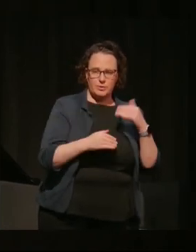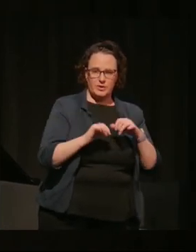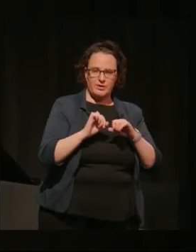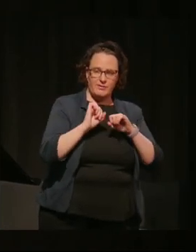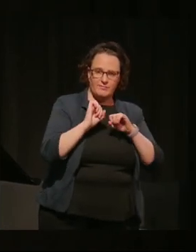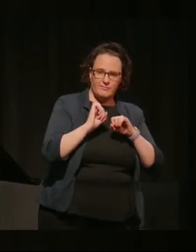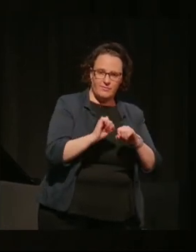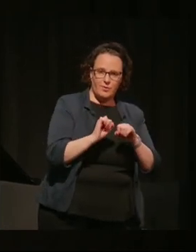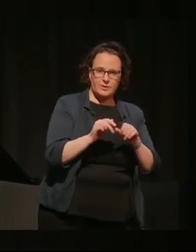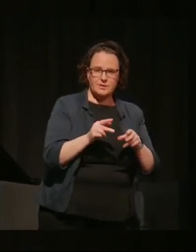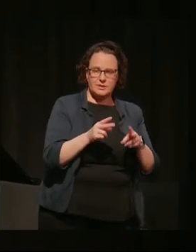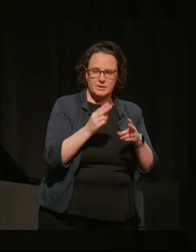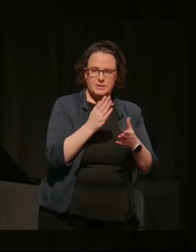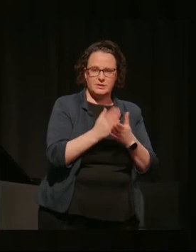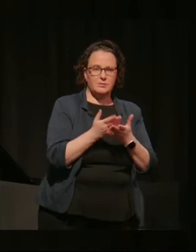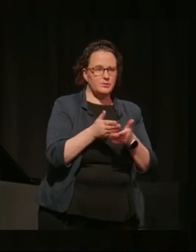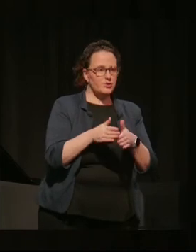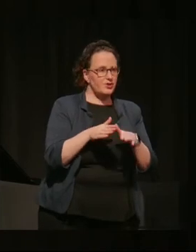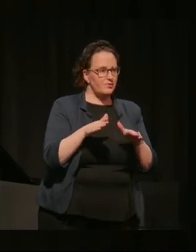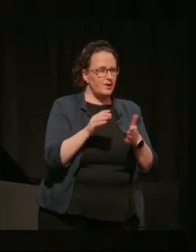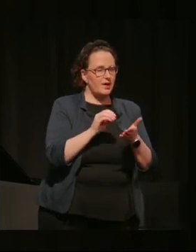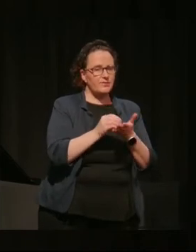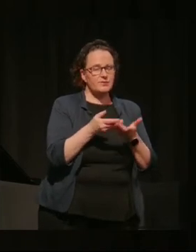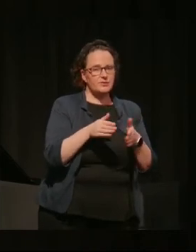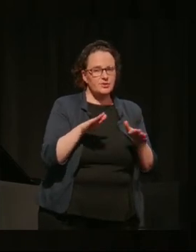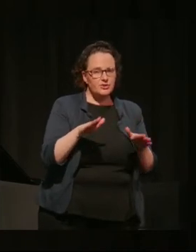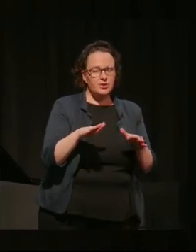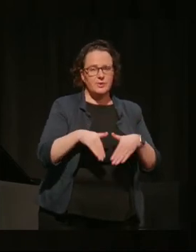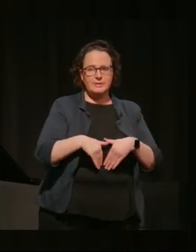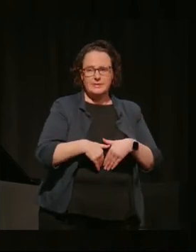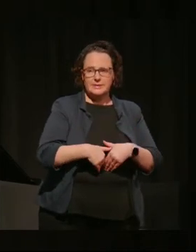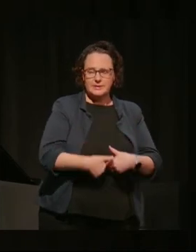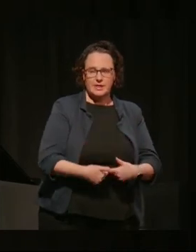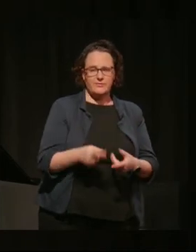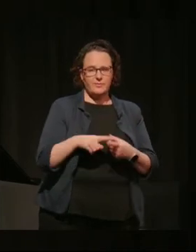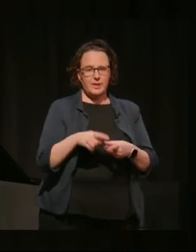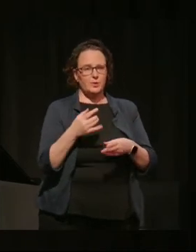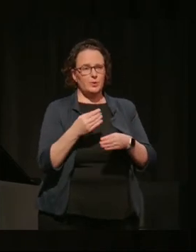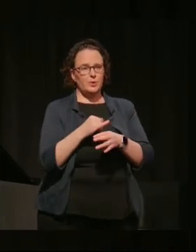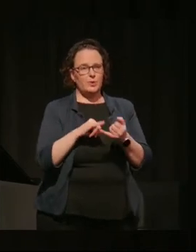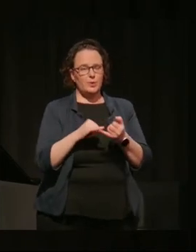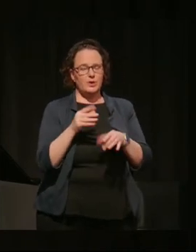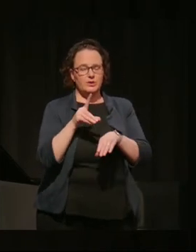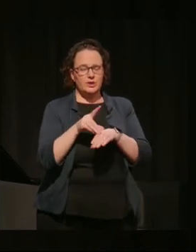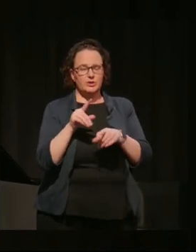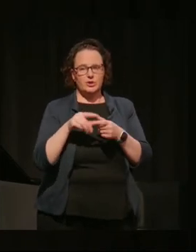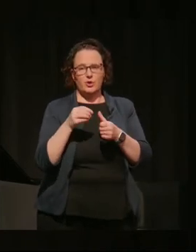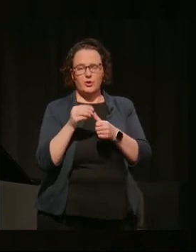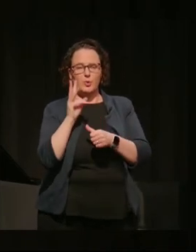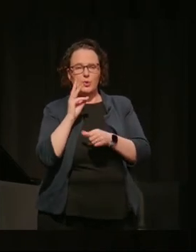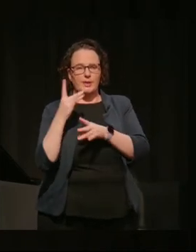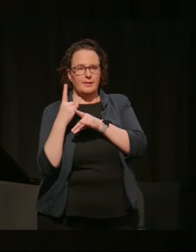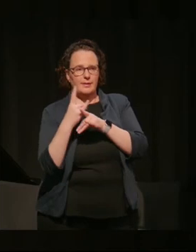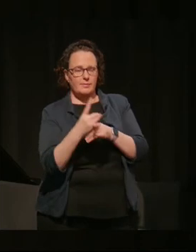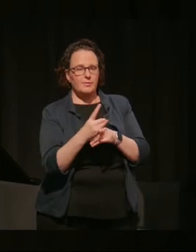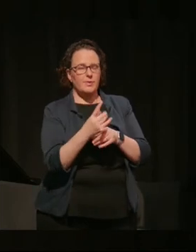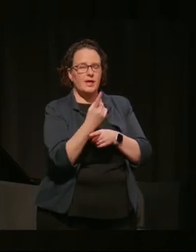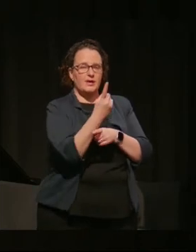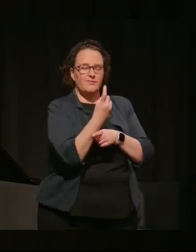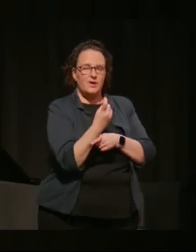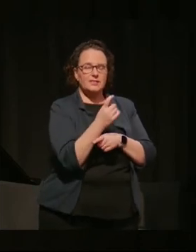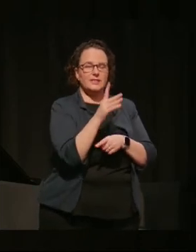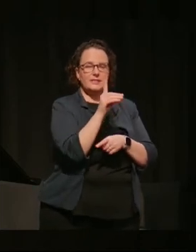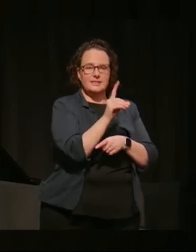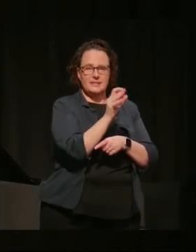forcibly sterilized, and starved to death by doctors and other willing helpers. I invite Gary Carney of